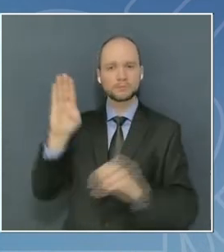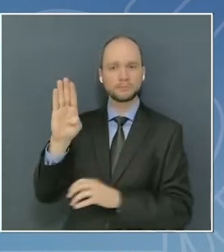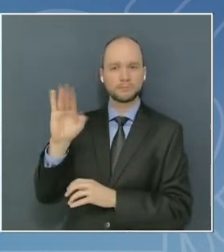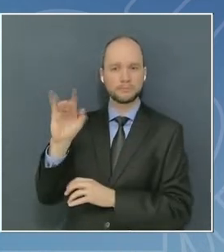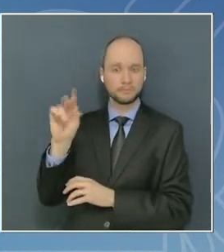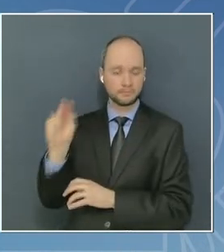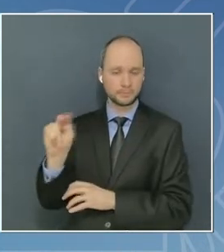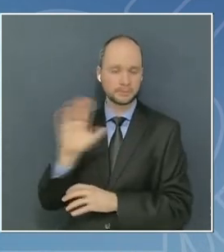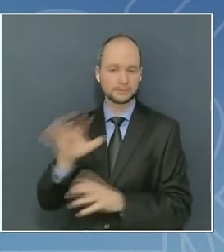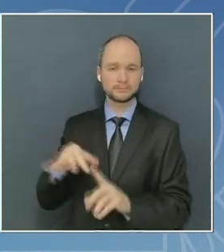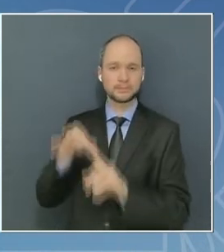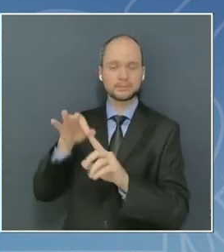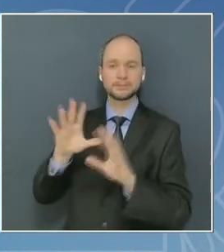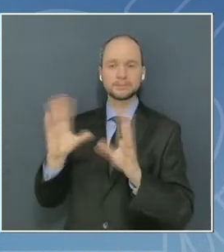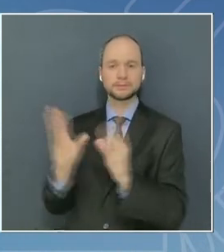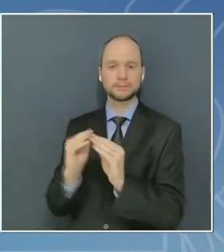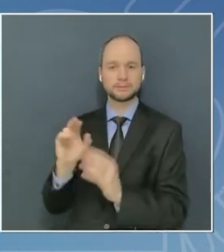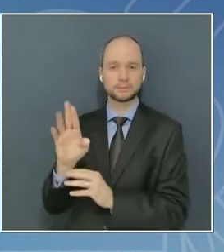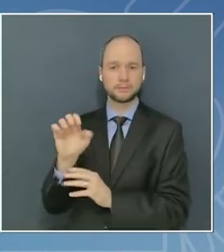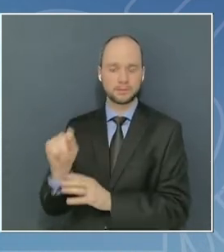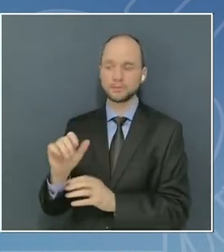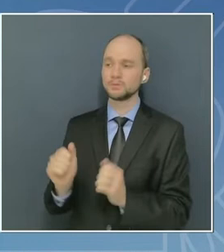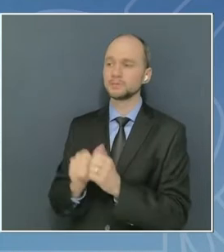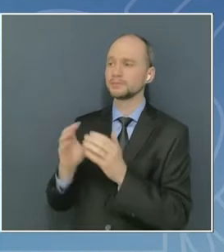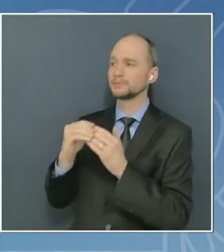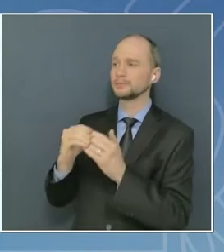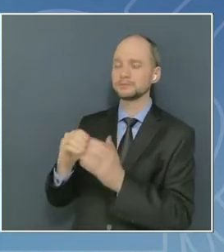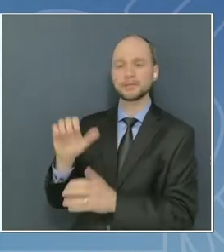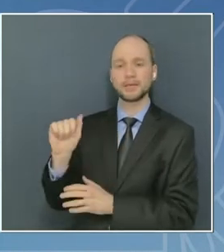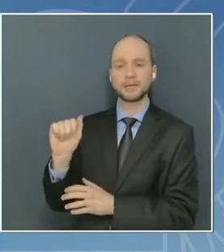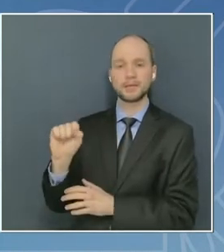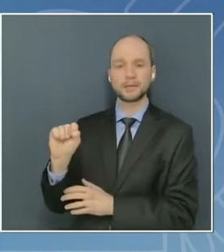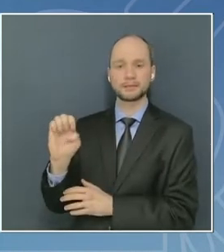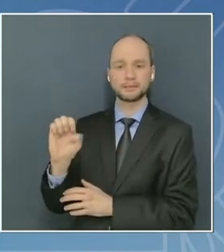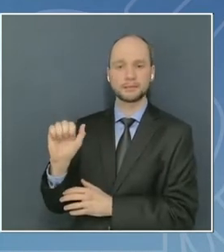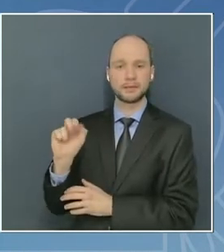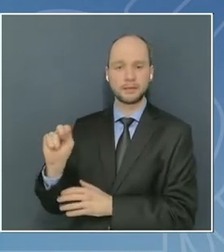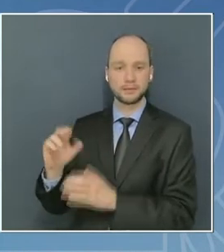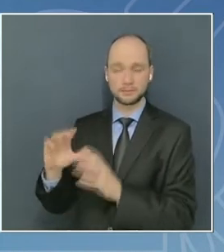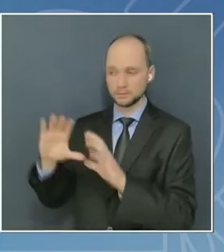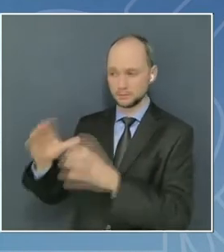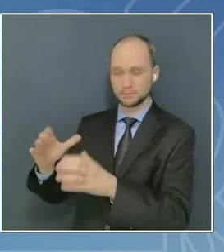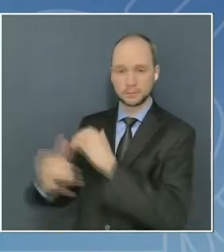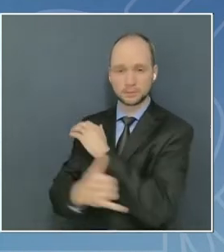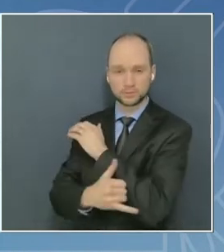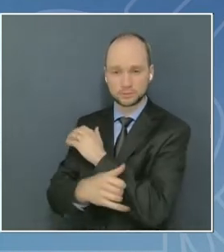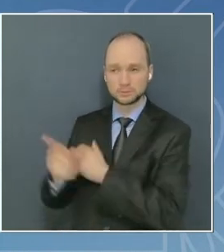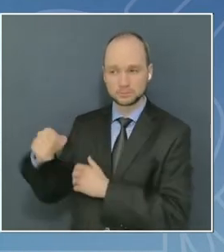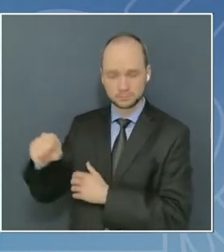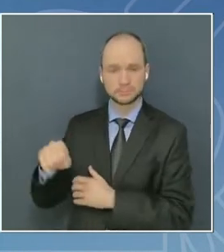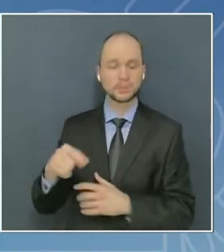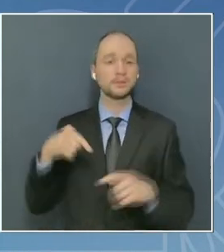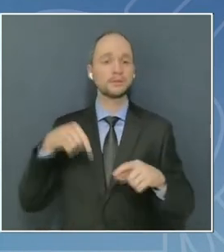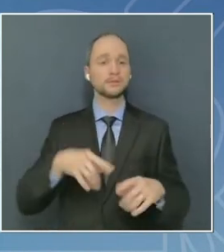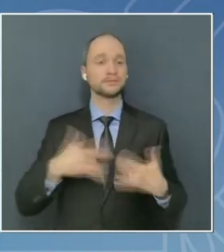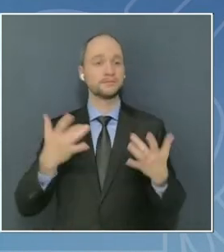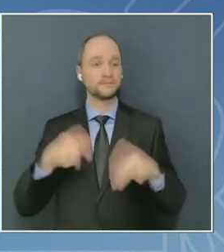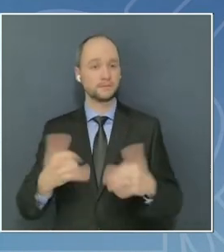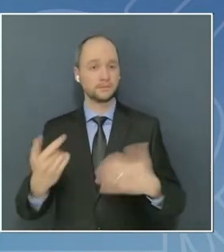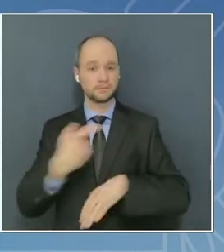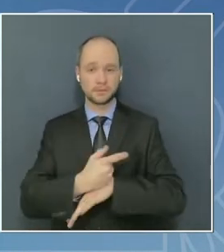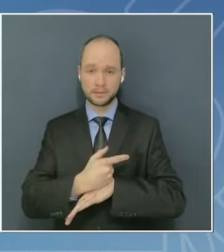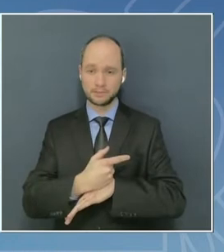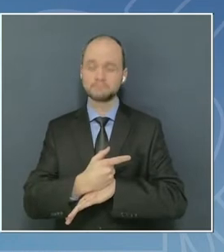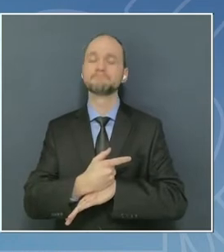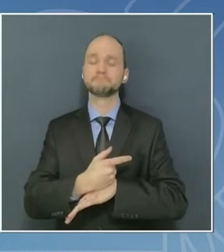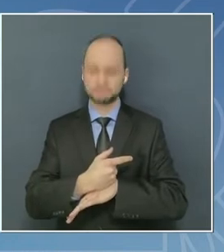the leaders of the Association of Southeast Asian Nations, or ASEAN, coming up this week, we have arranged this event specifically to highlight